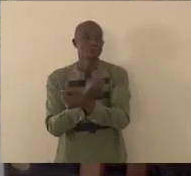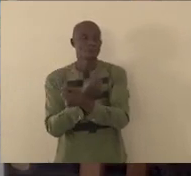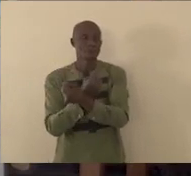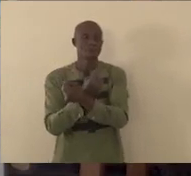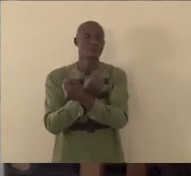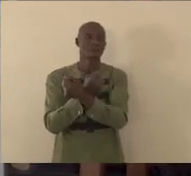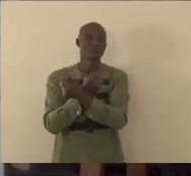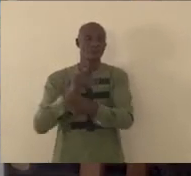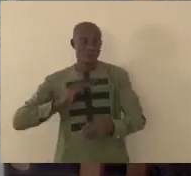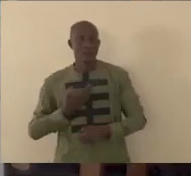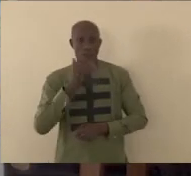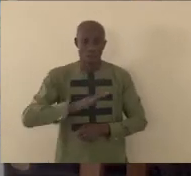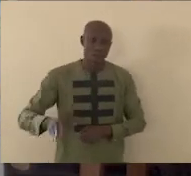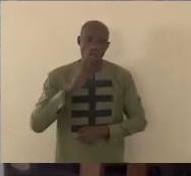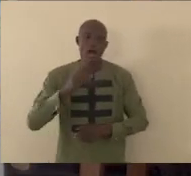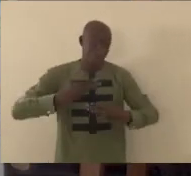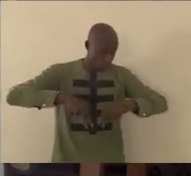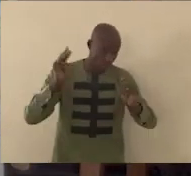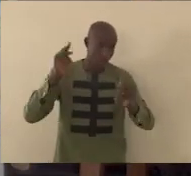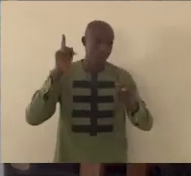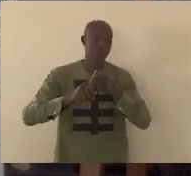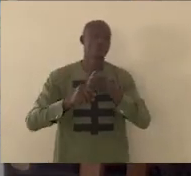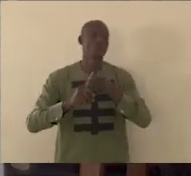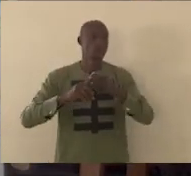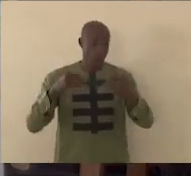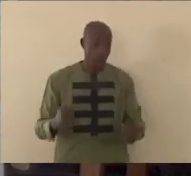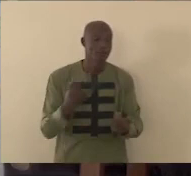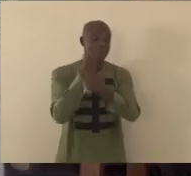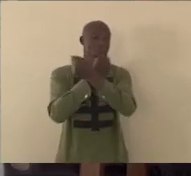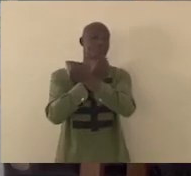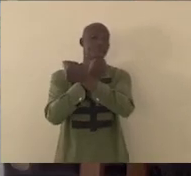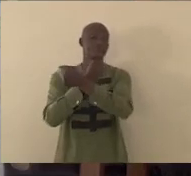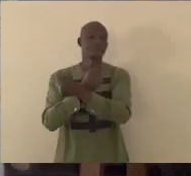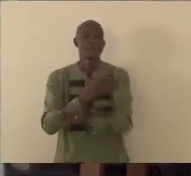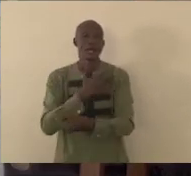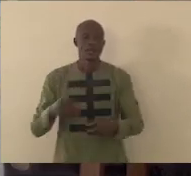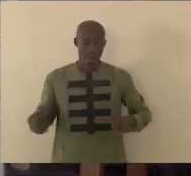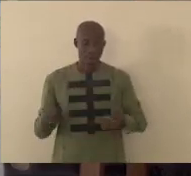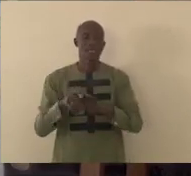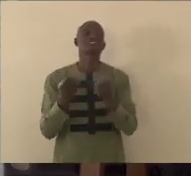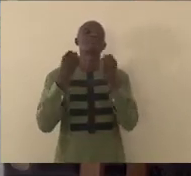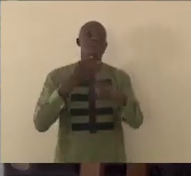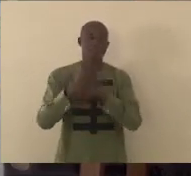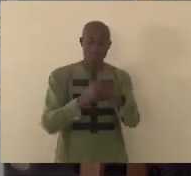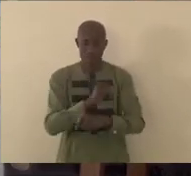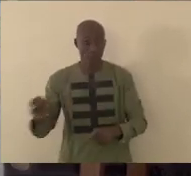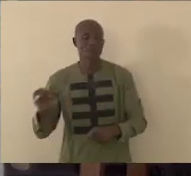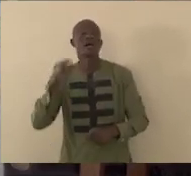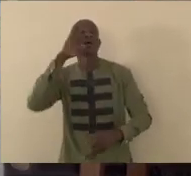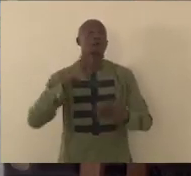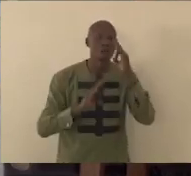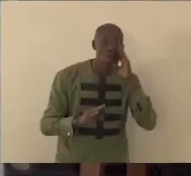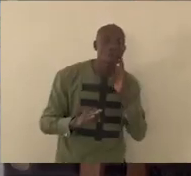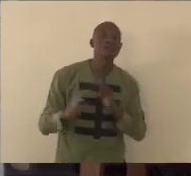is modern day slavery, our children are being sold to modern day slavery, and as many distressed and frustrated